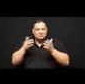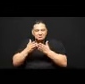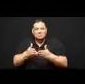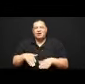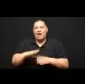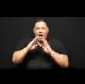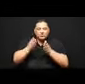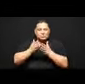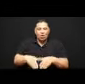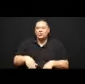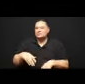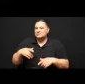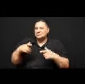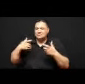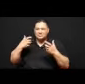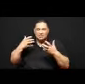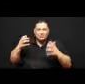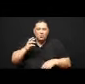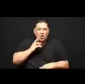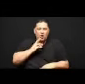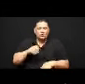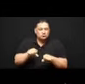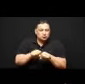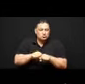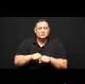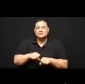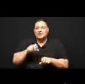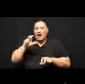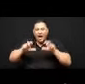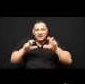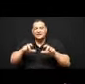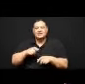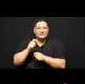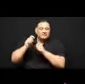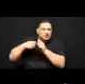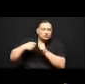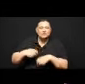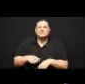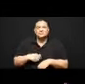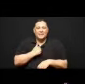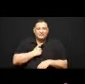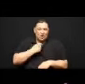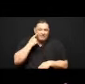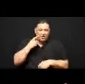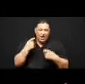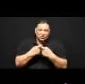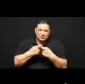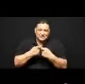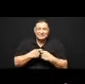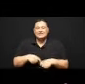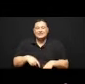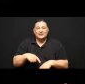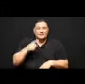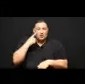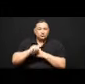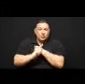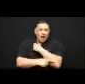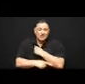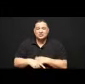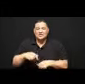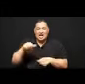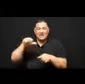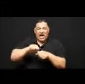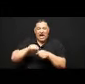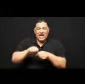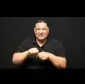water, shoes and hiking and fishing. I'm sorry for the electricity, for the trash. I'm sorry for the gas